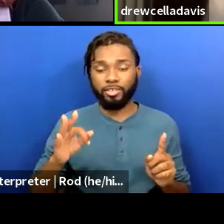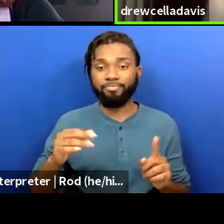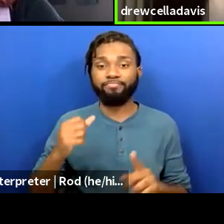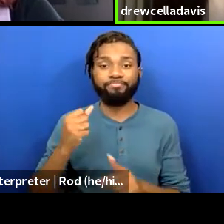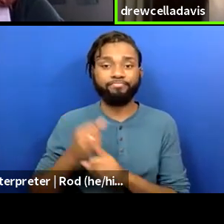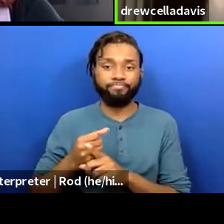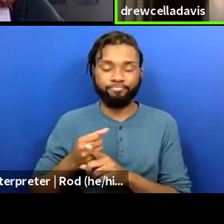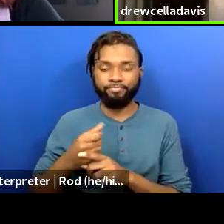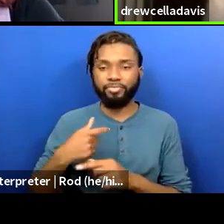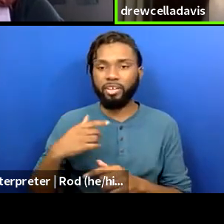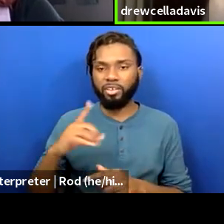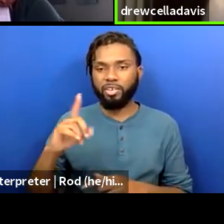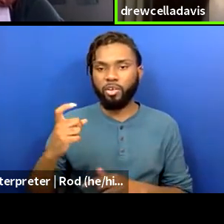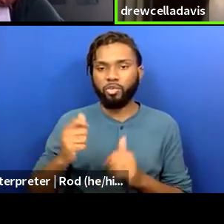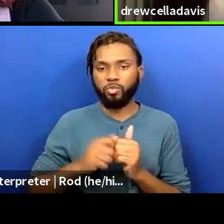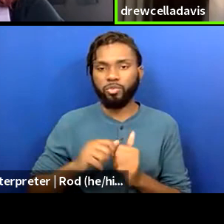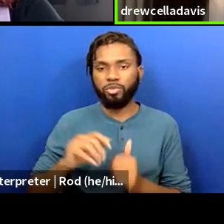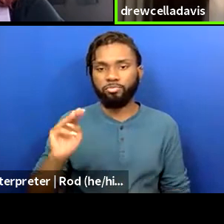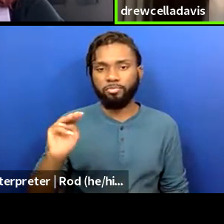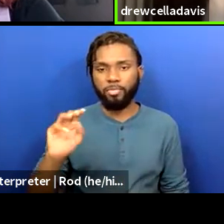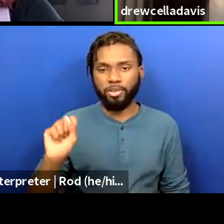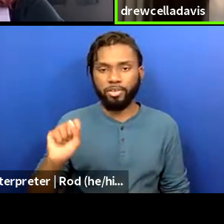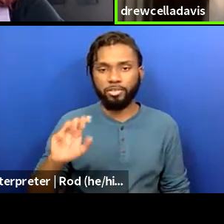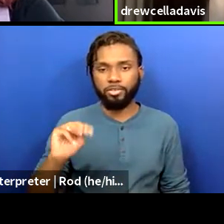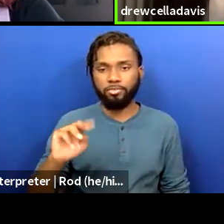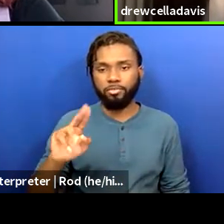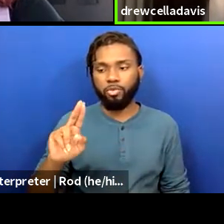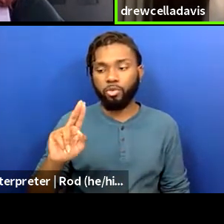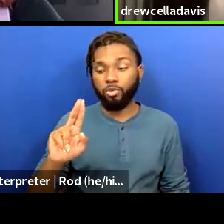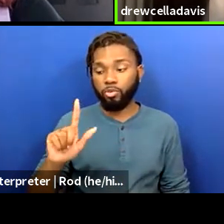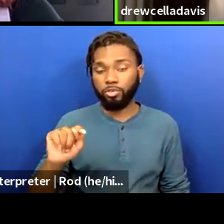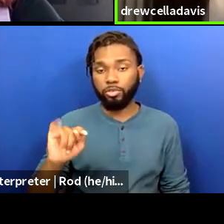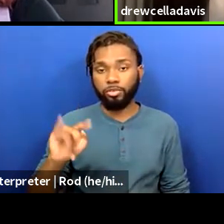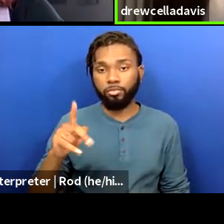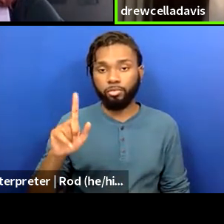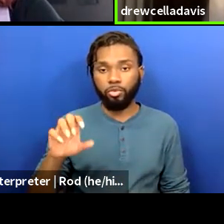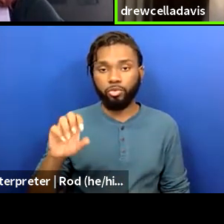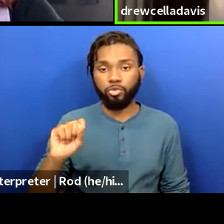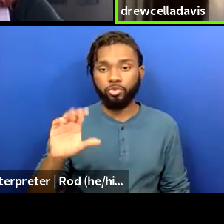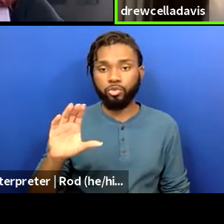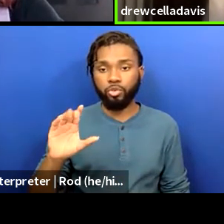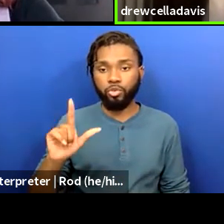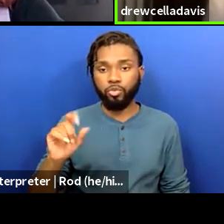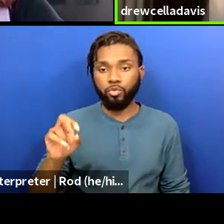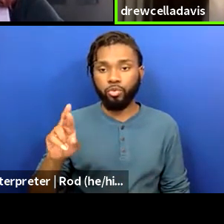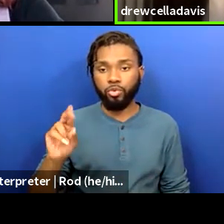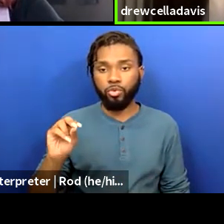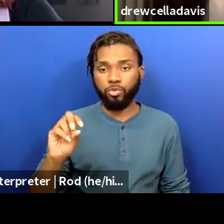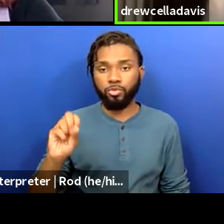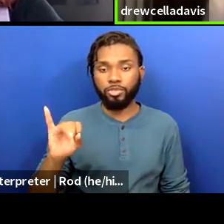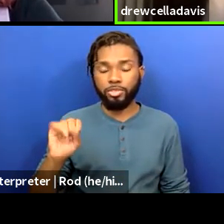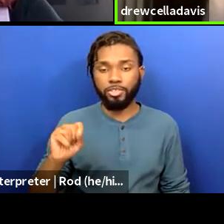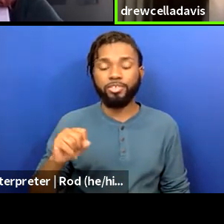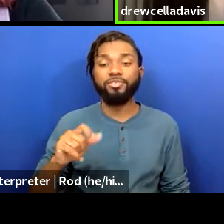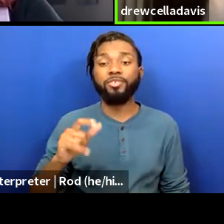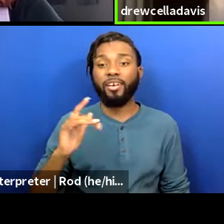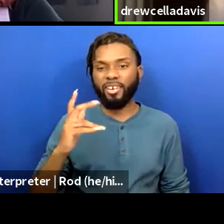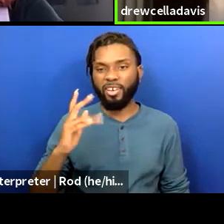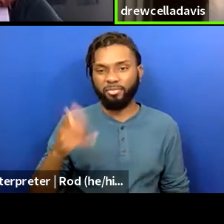multiple sclerosis. And for a while I wanted to go into sociology, and I learned a